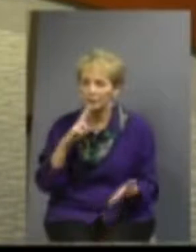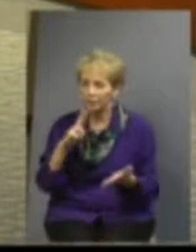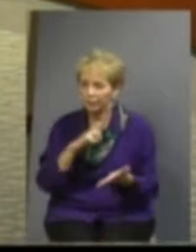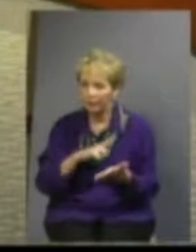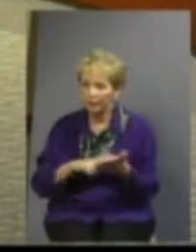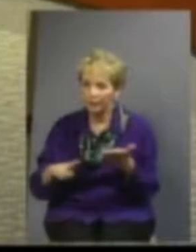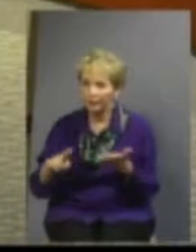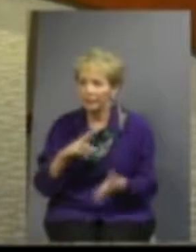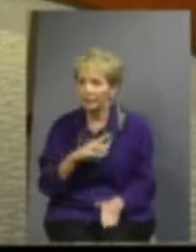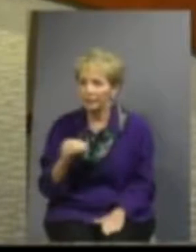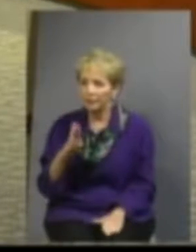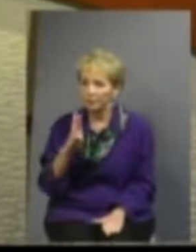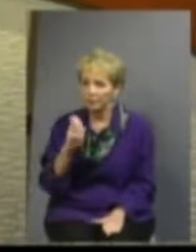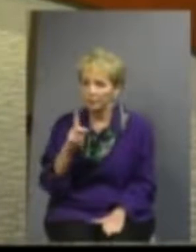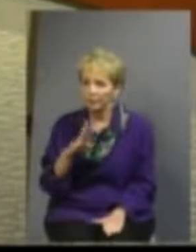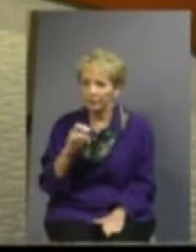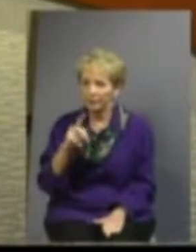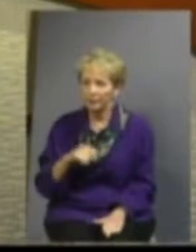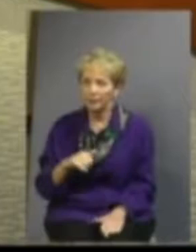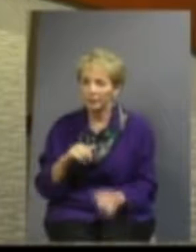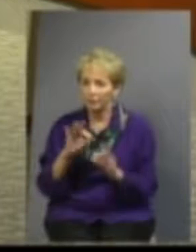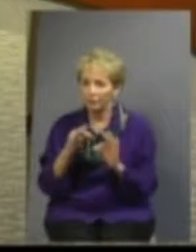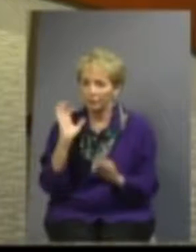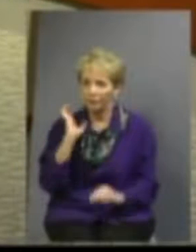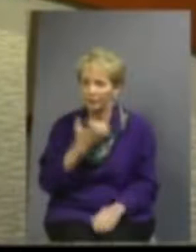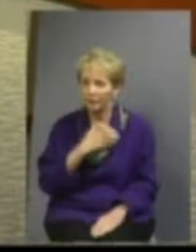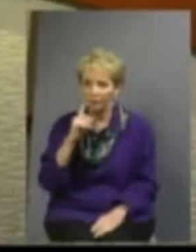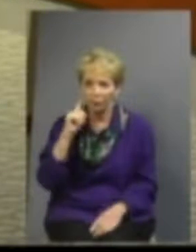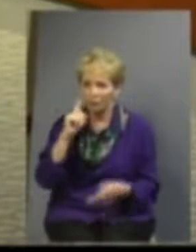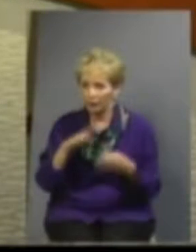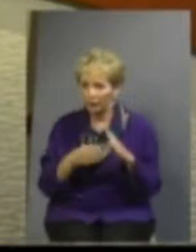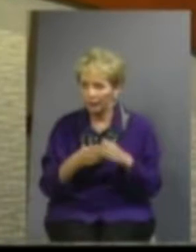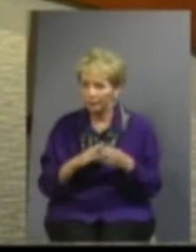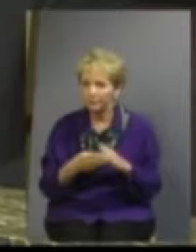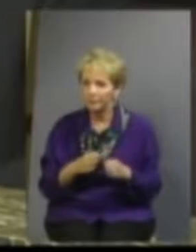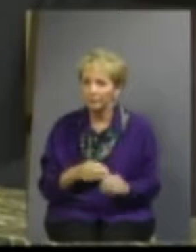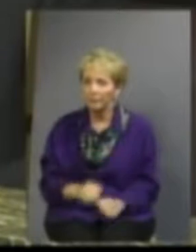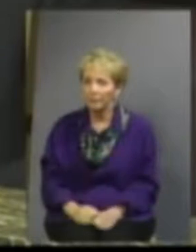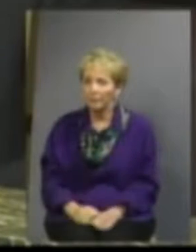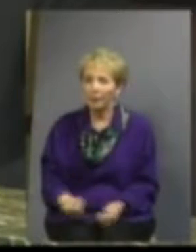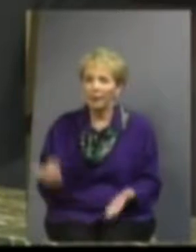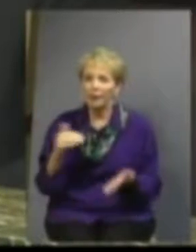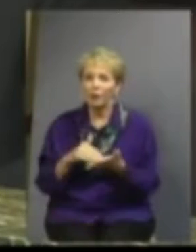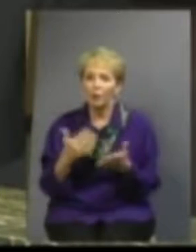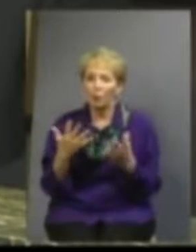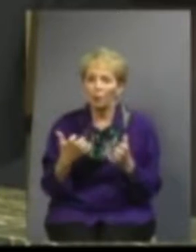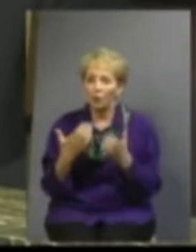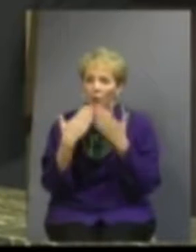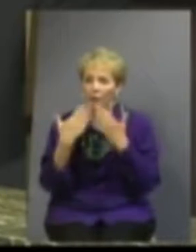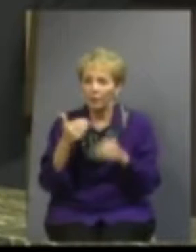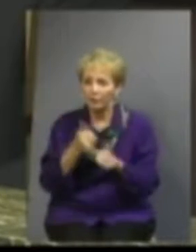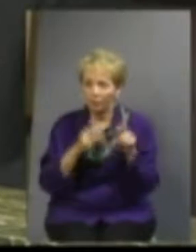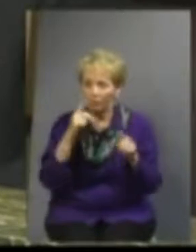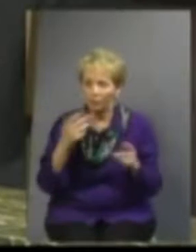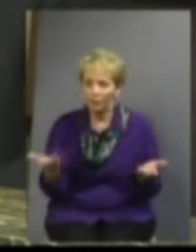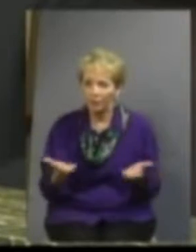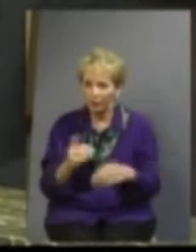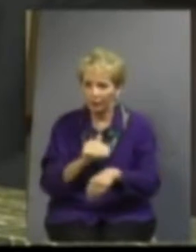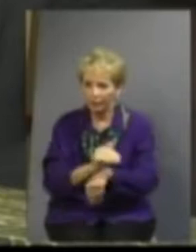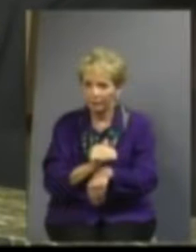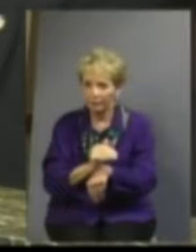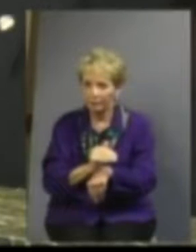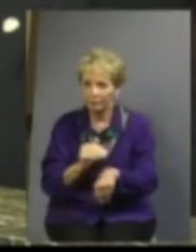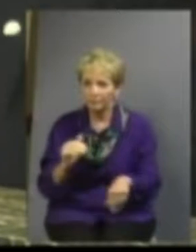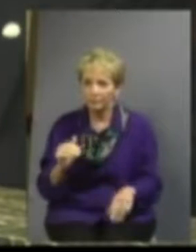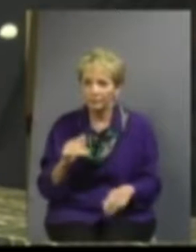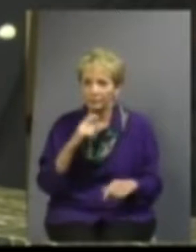Recording Secretary, and Becky Brinkley is interpreting for our deaf community. Again, I want to thank everyone for being here tonight. We